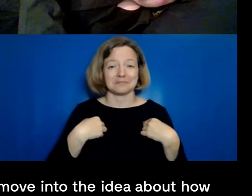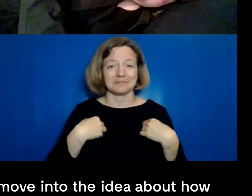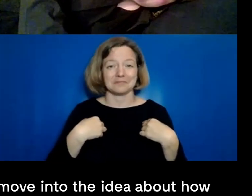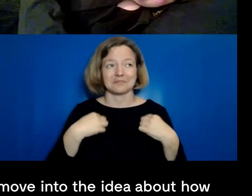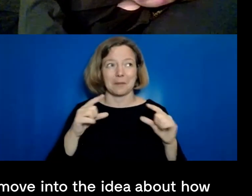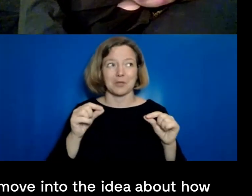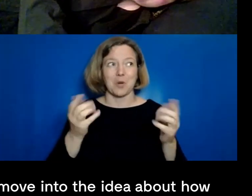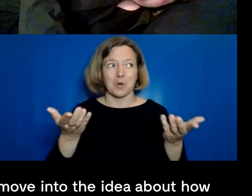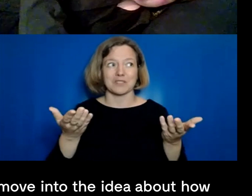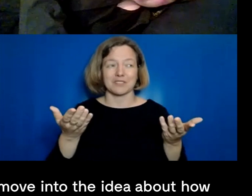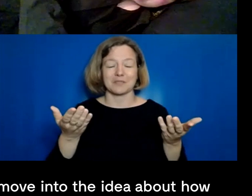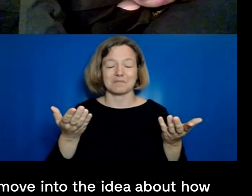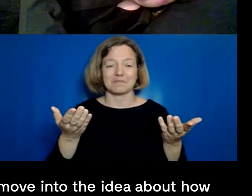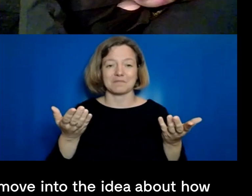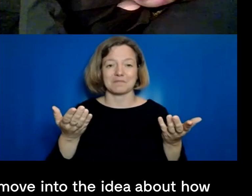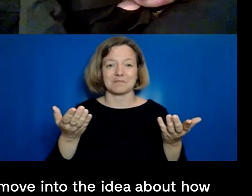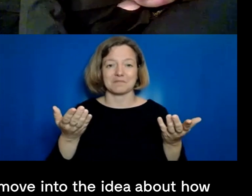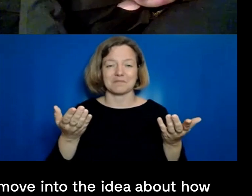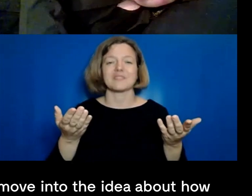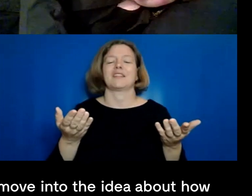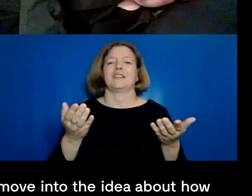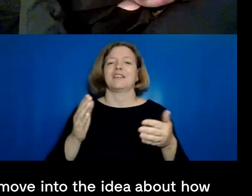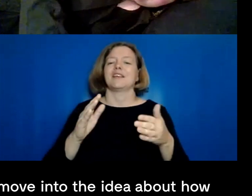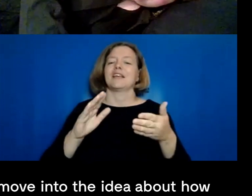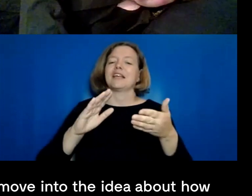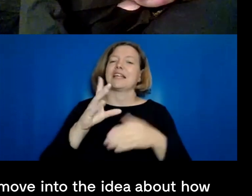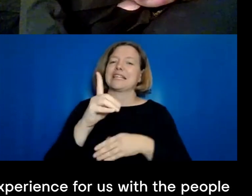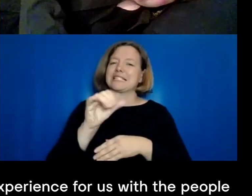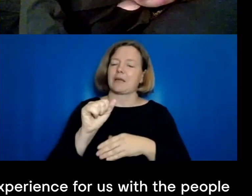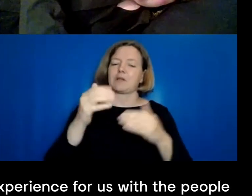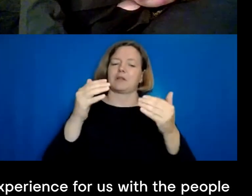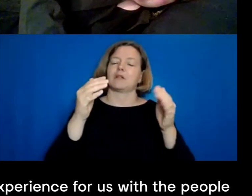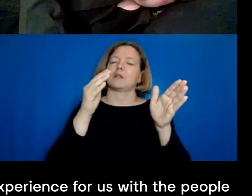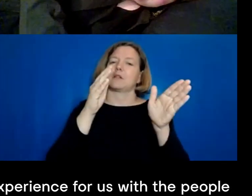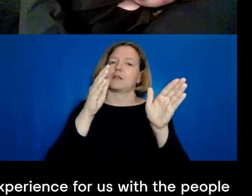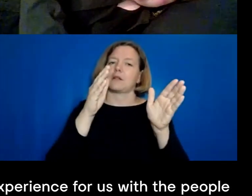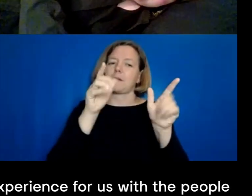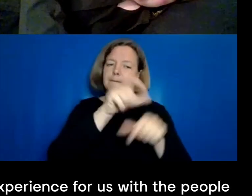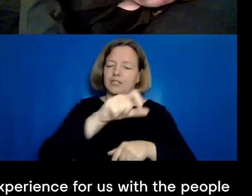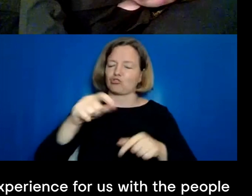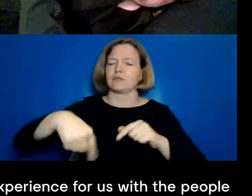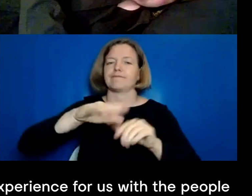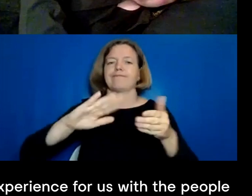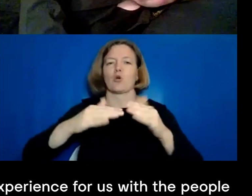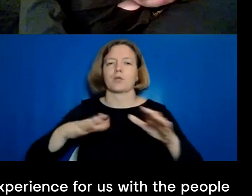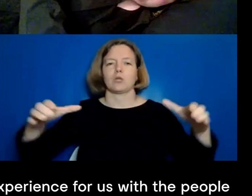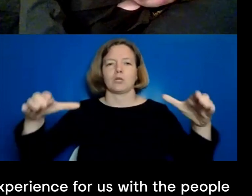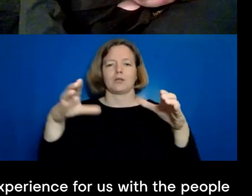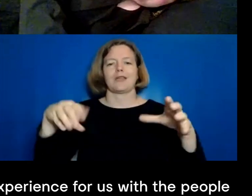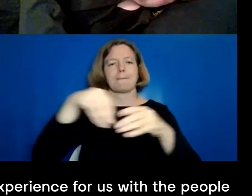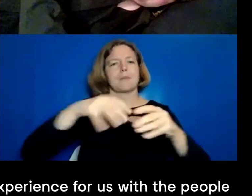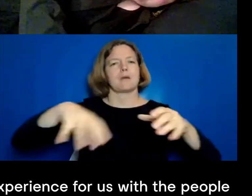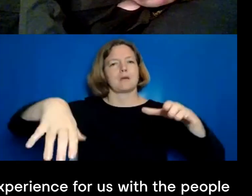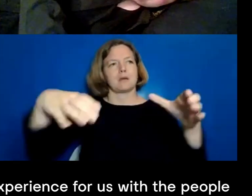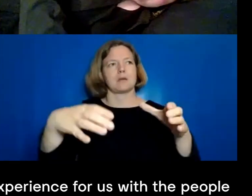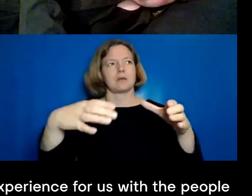how disabled people make community and are in community, as you created this intentional experience